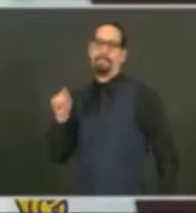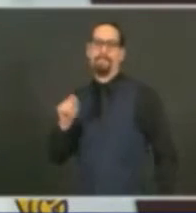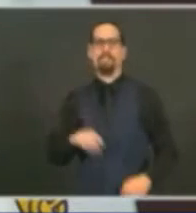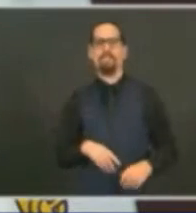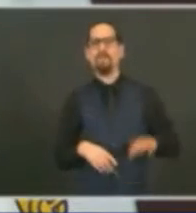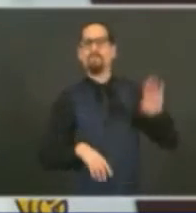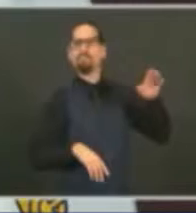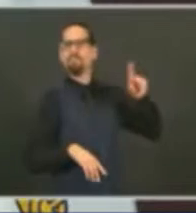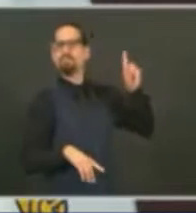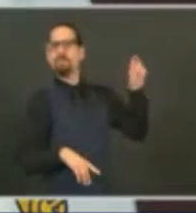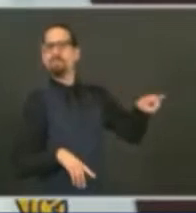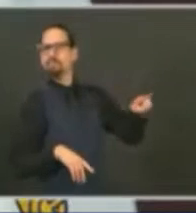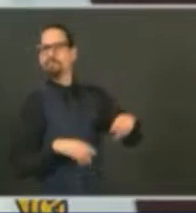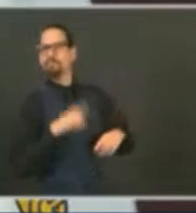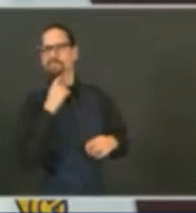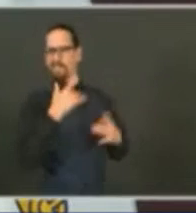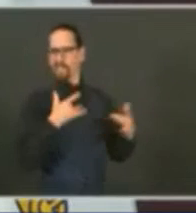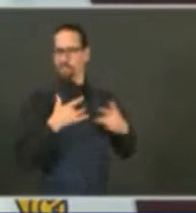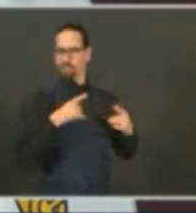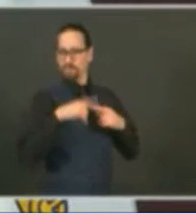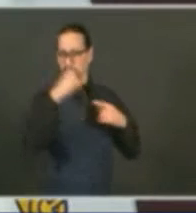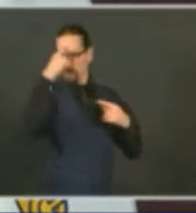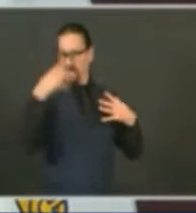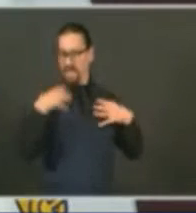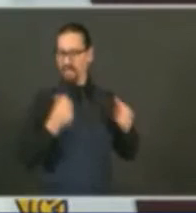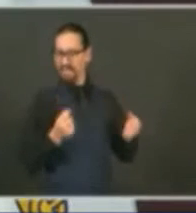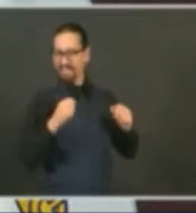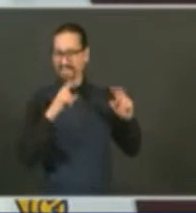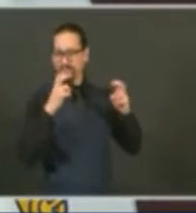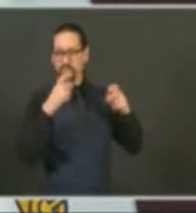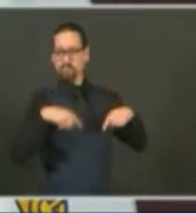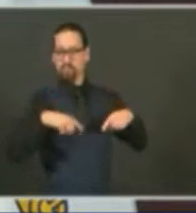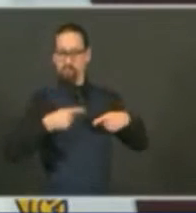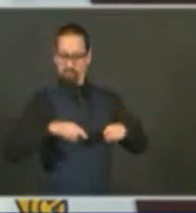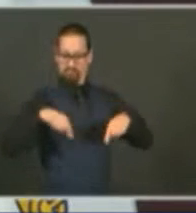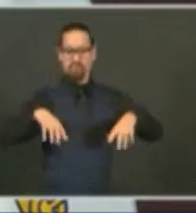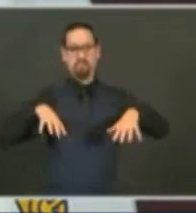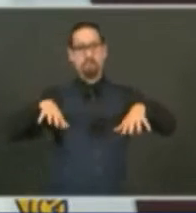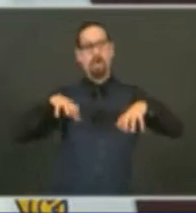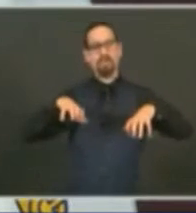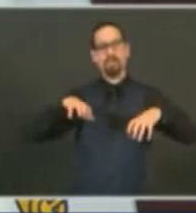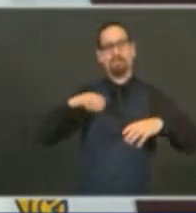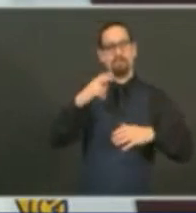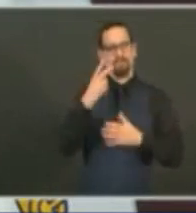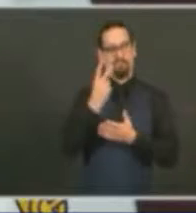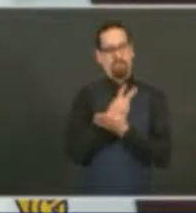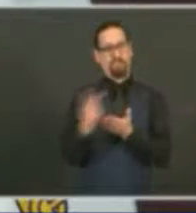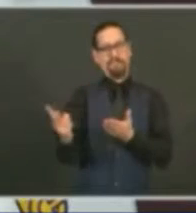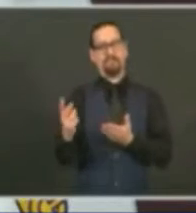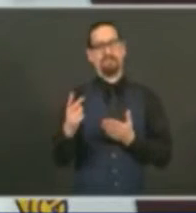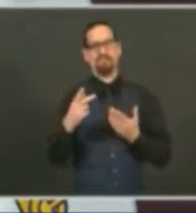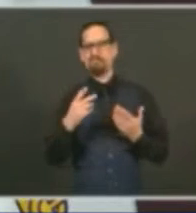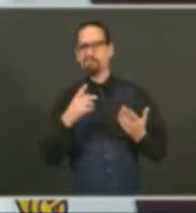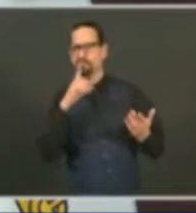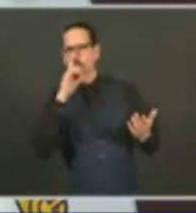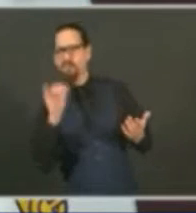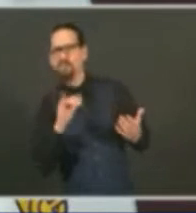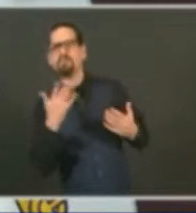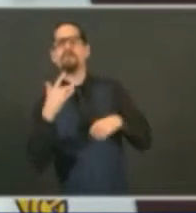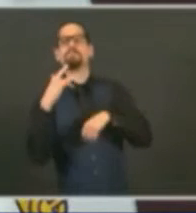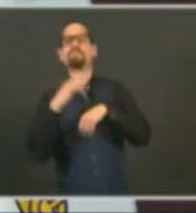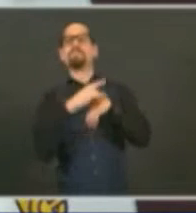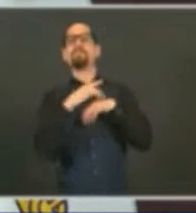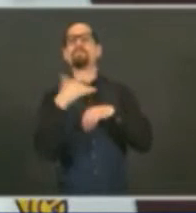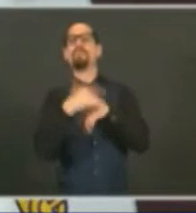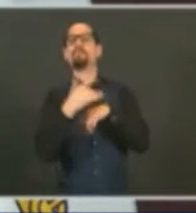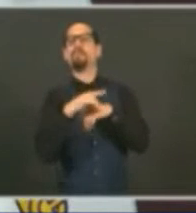about mental health issues during this pause, the isolation? What resources are available, or are you sort of prepared to handle an